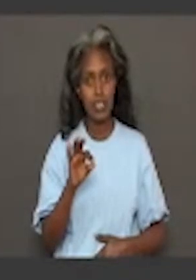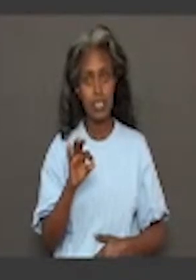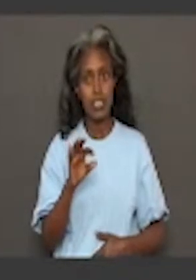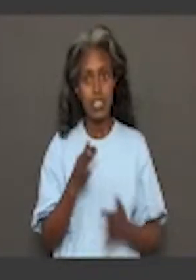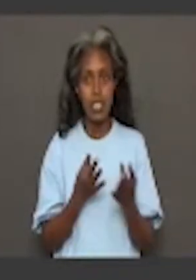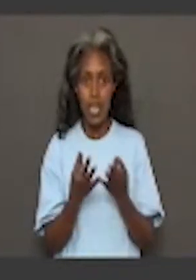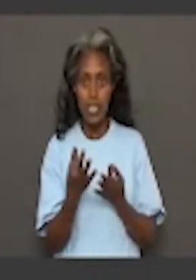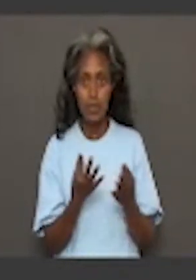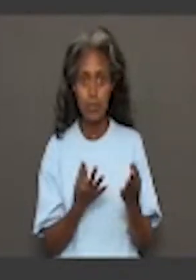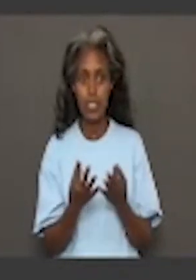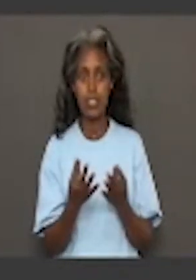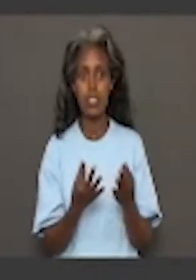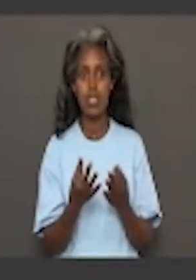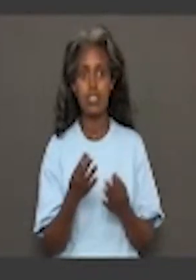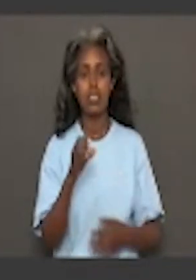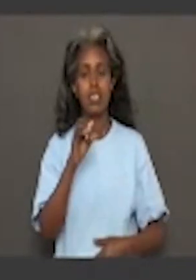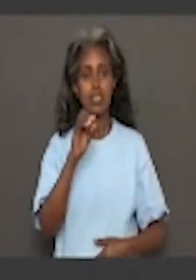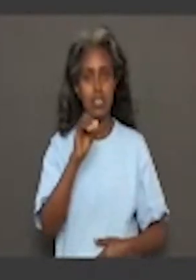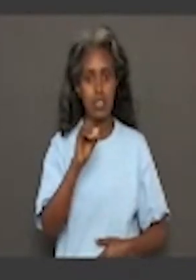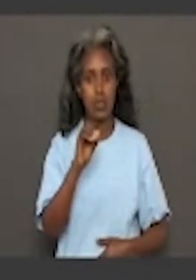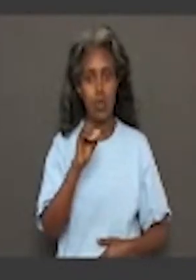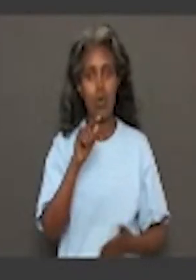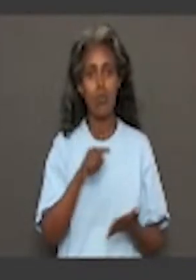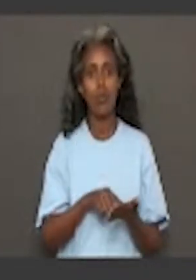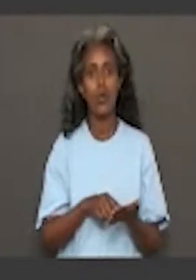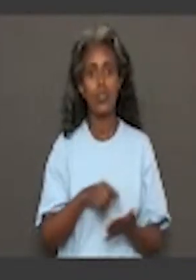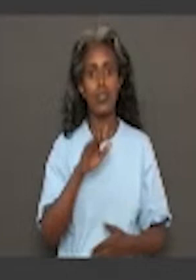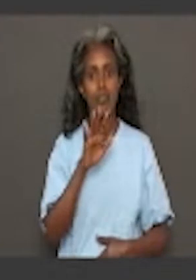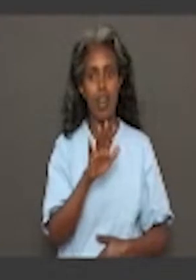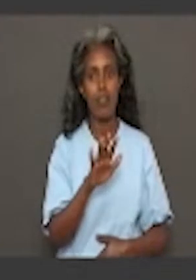5/9 is expressed as